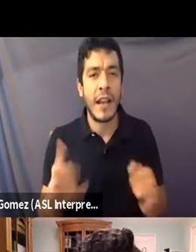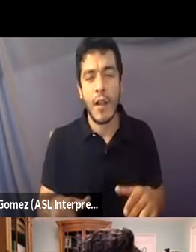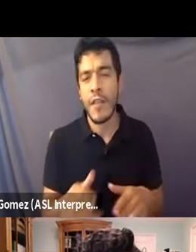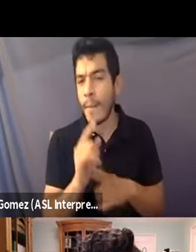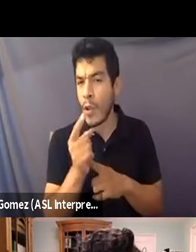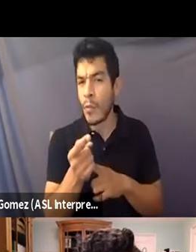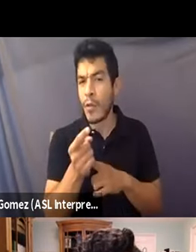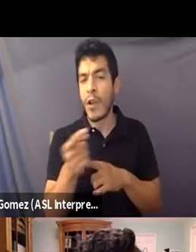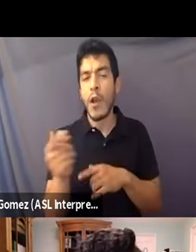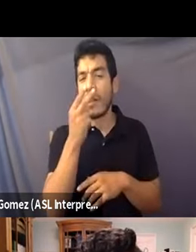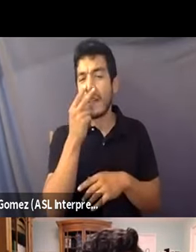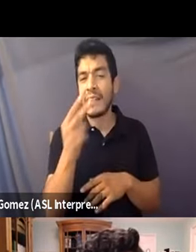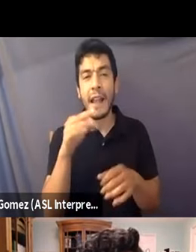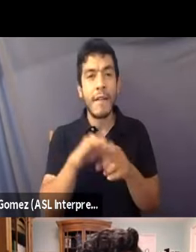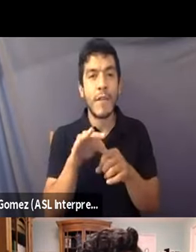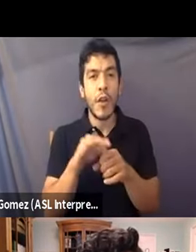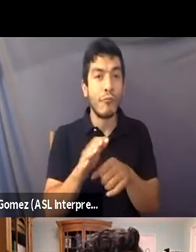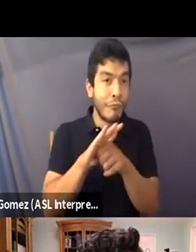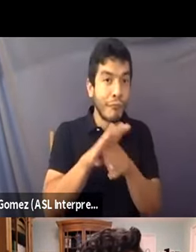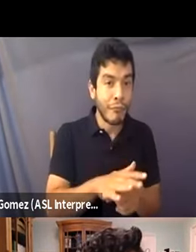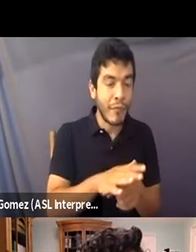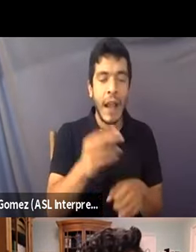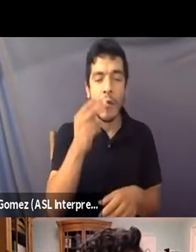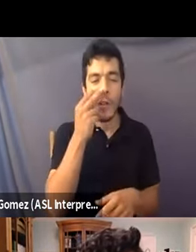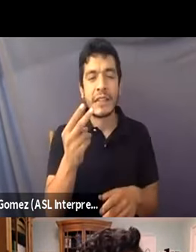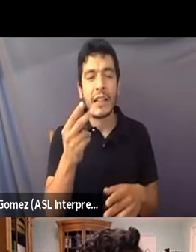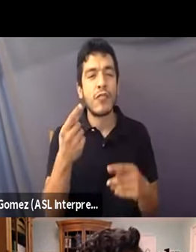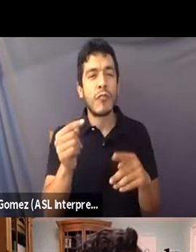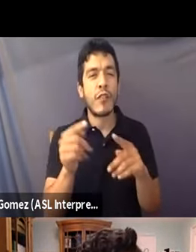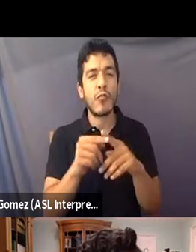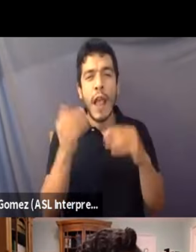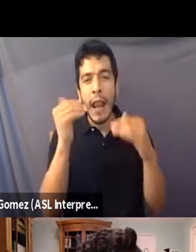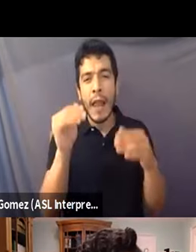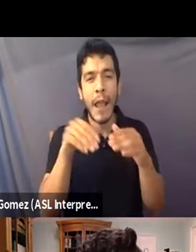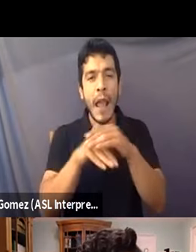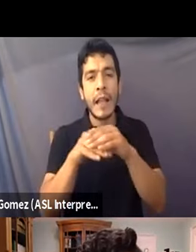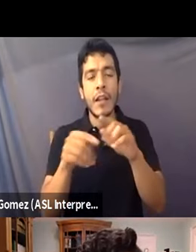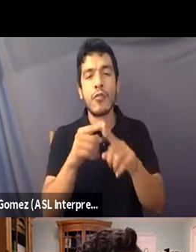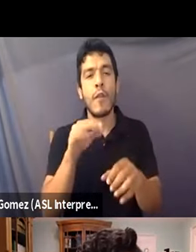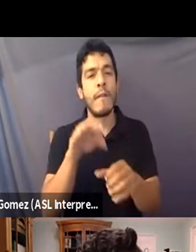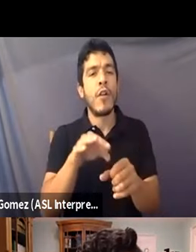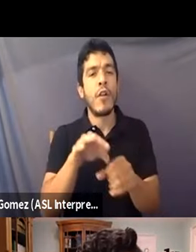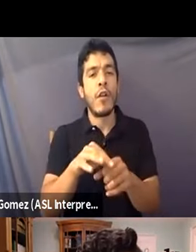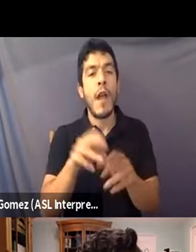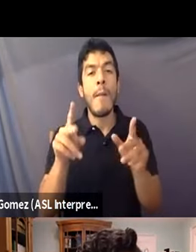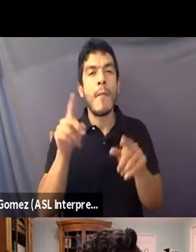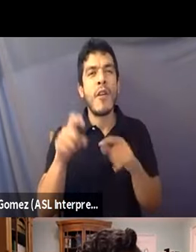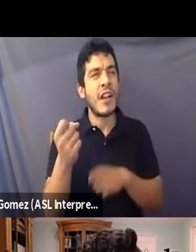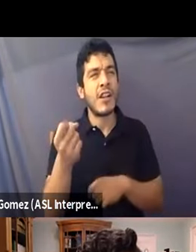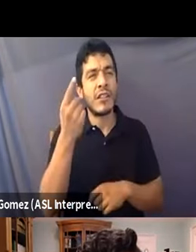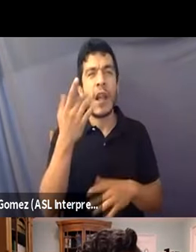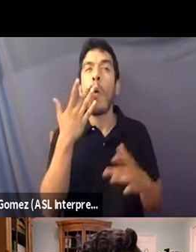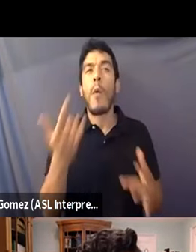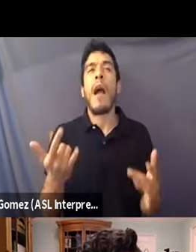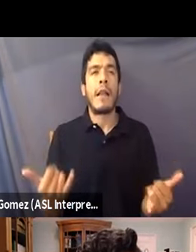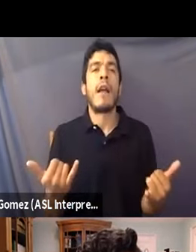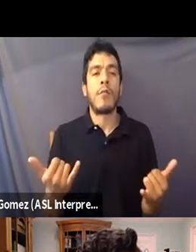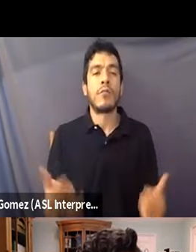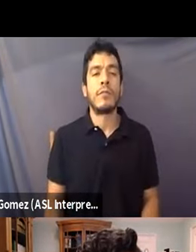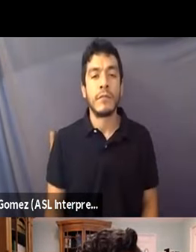voter suppression, we're seeing this aggressive push to limit access to the ballot. Help people to understand why. Why now? I think there's